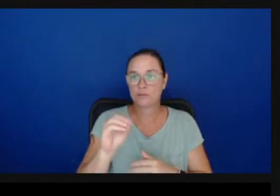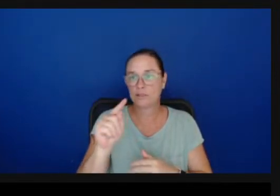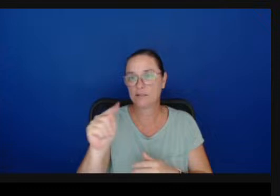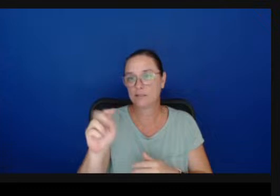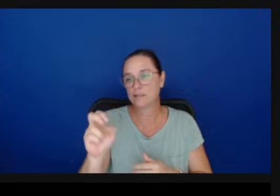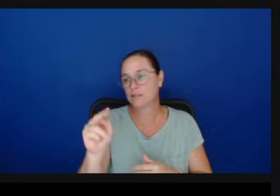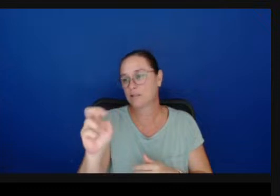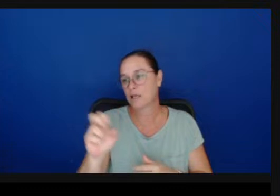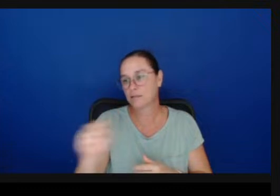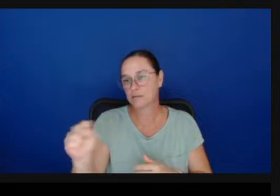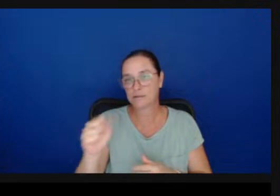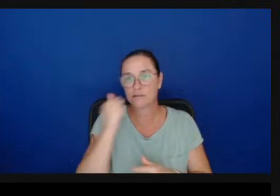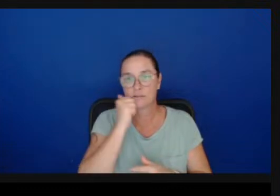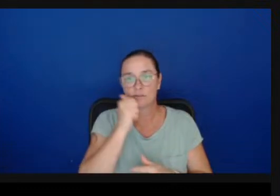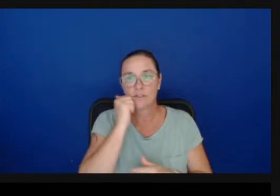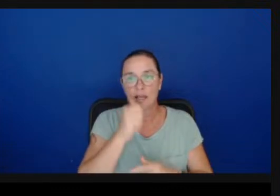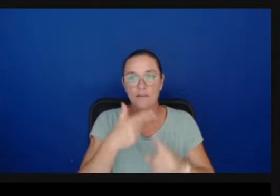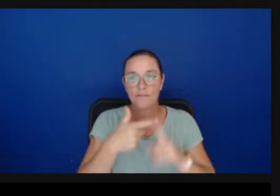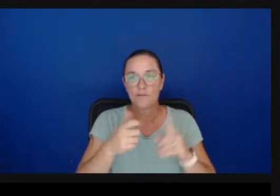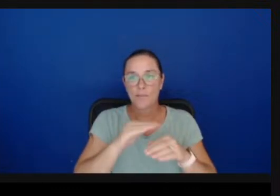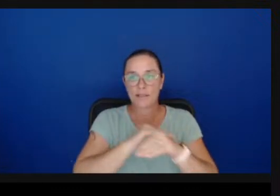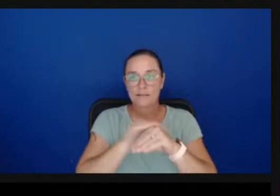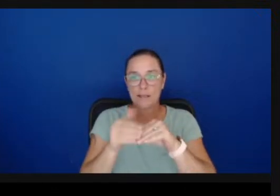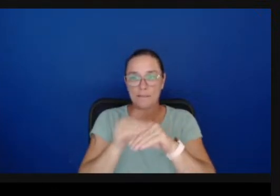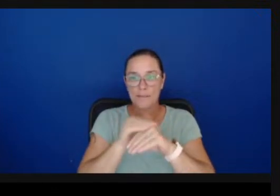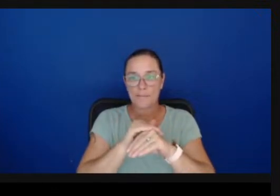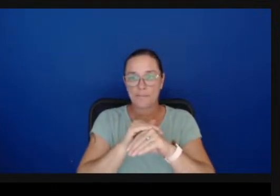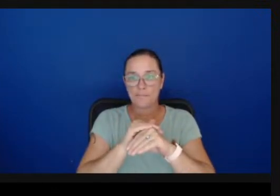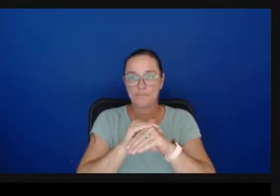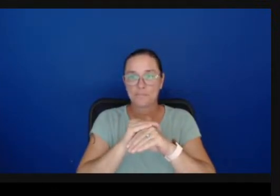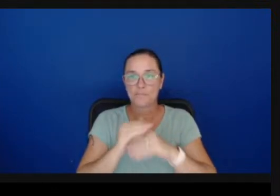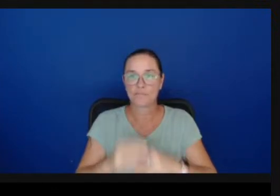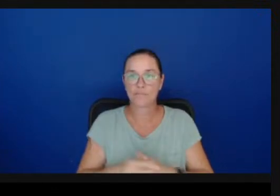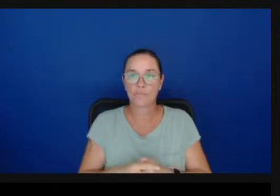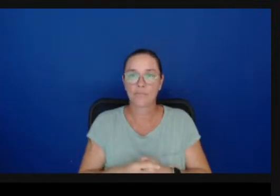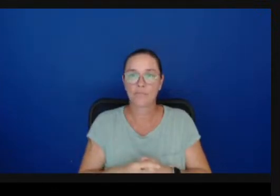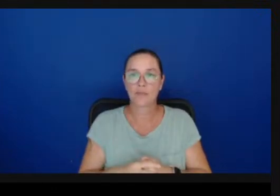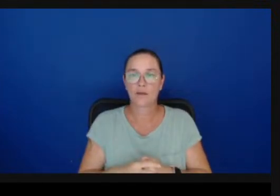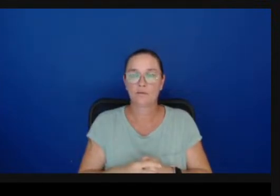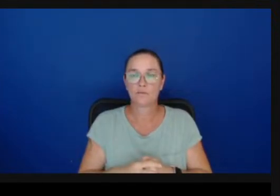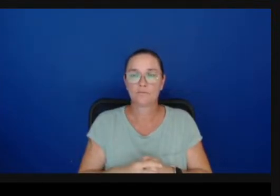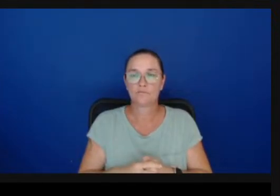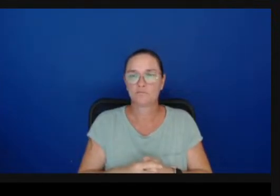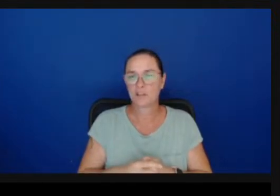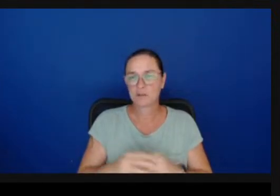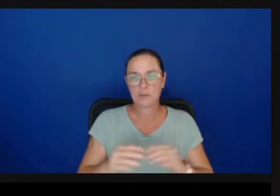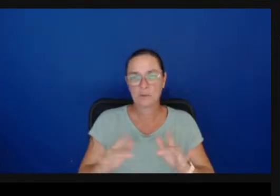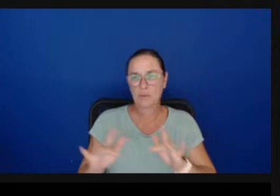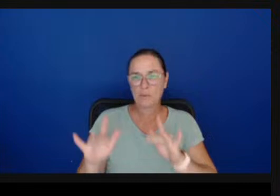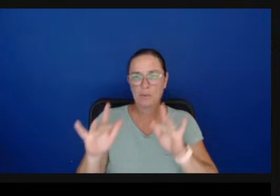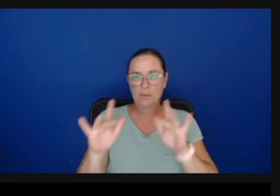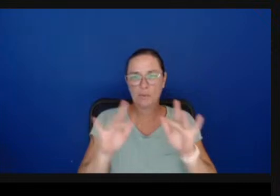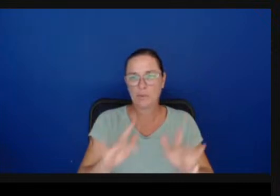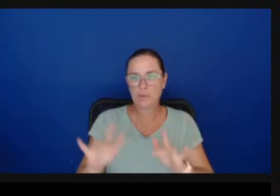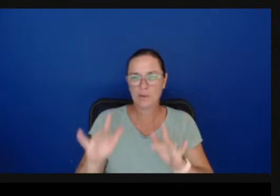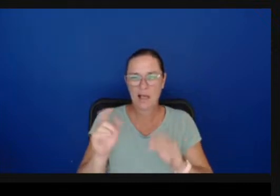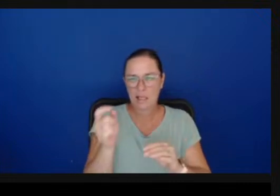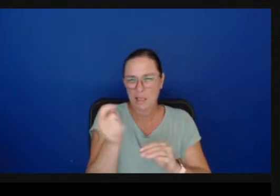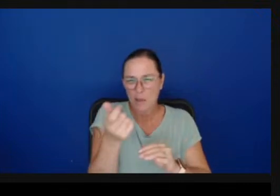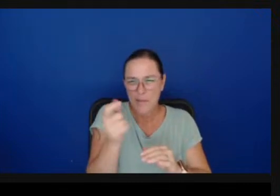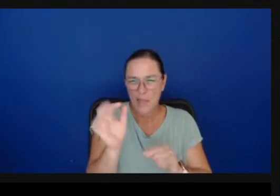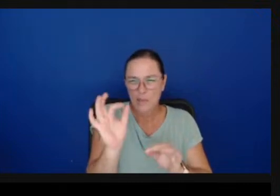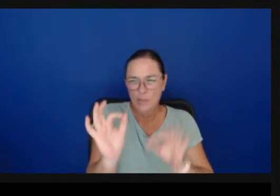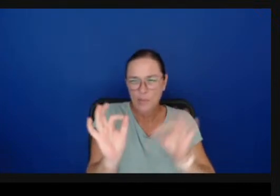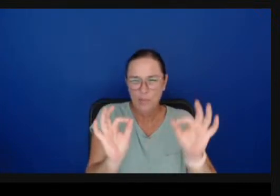the summit. That barely registers any VOG concentrations on a map at all. So it looks like the air